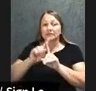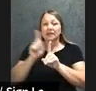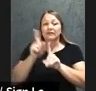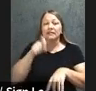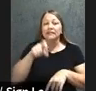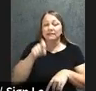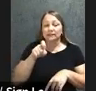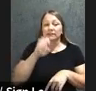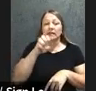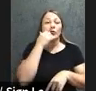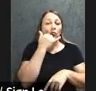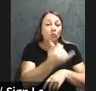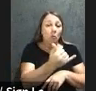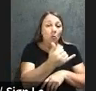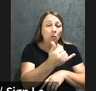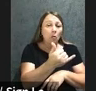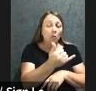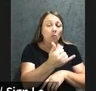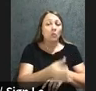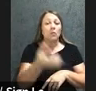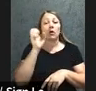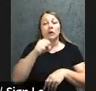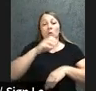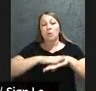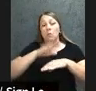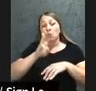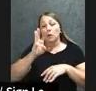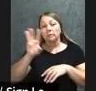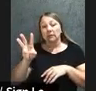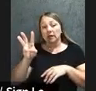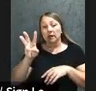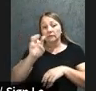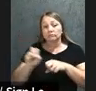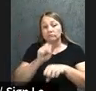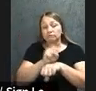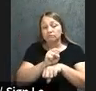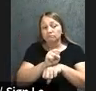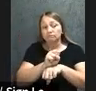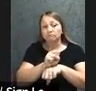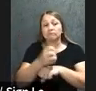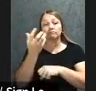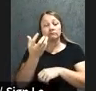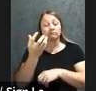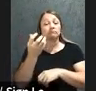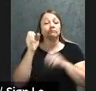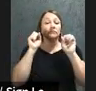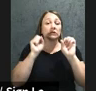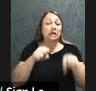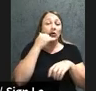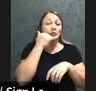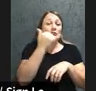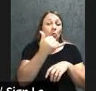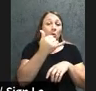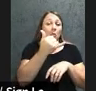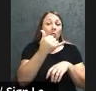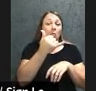them by phone. You can go online and book your appointment that way at the website that I just mentioned. You can call their main line